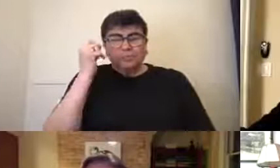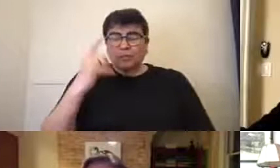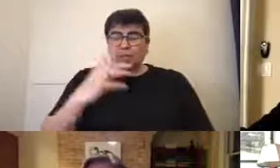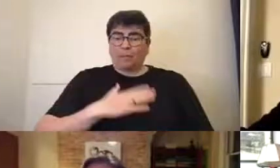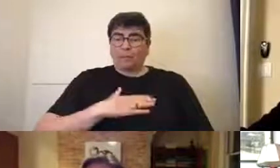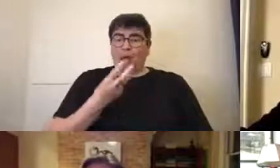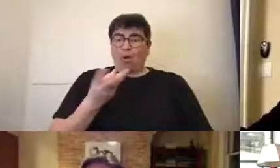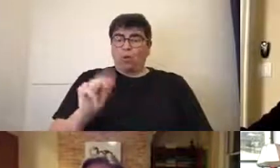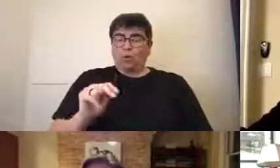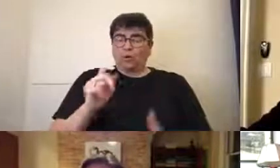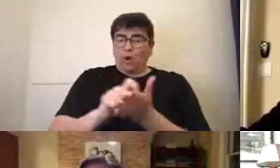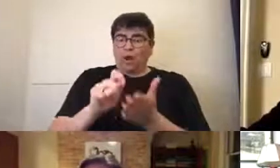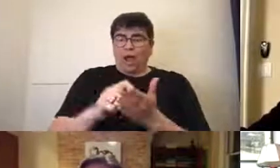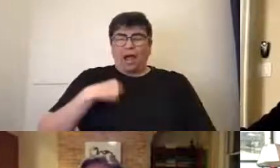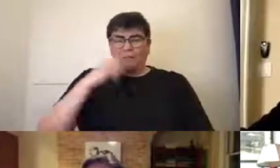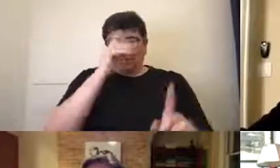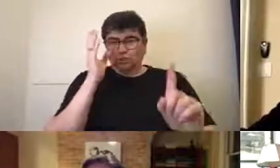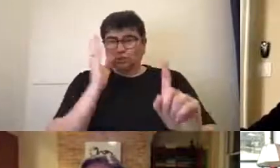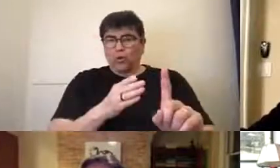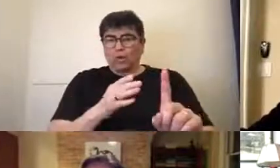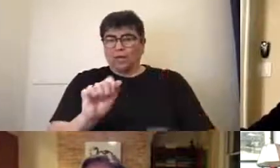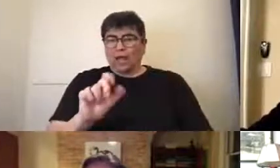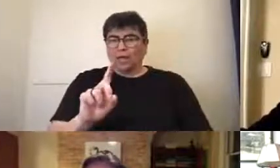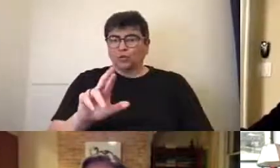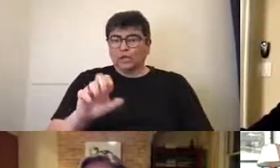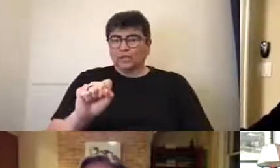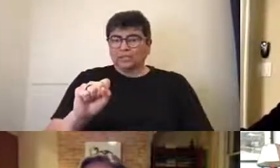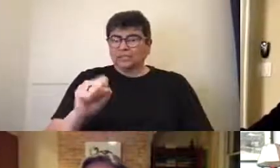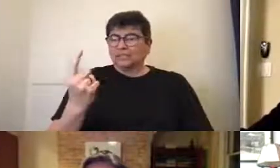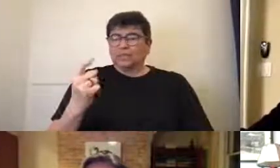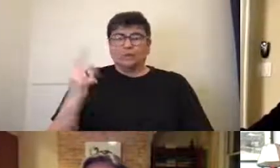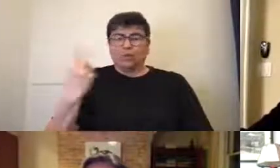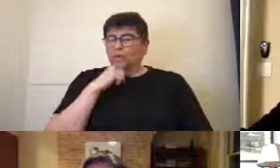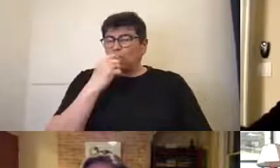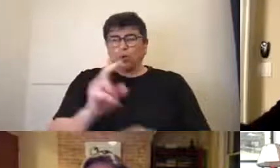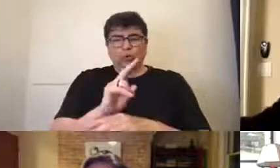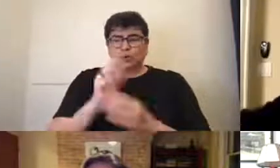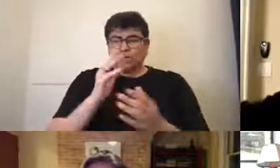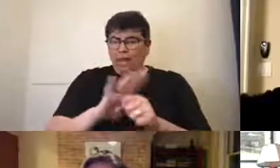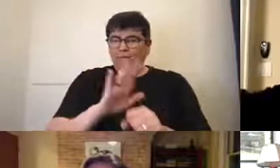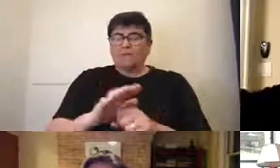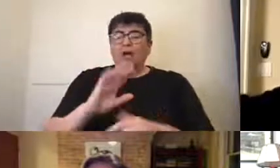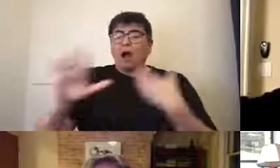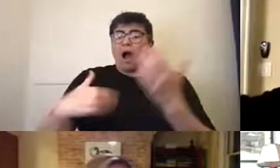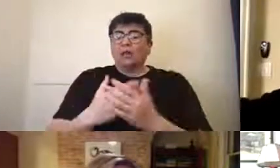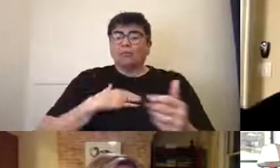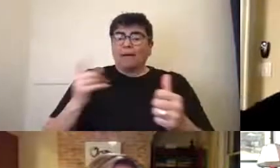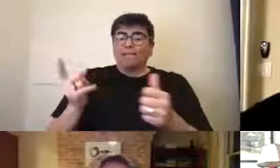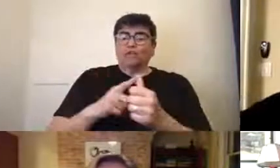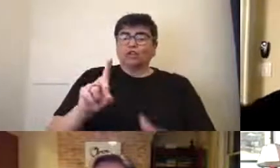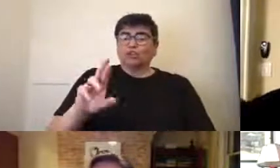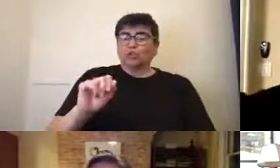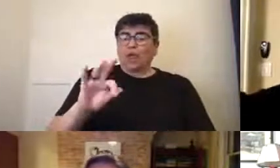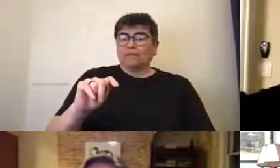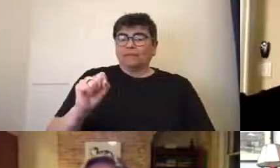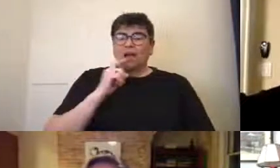own writing, I think direct addresses are like something we do not use nearly enough. In all of my first drafts, I